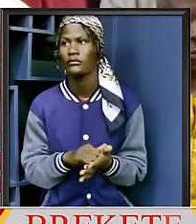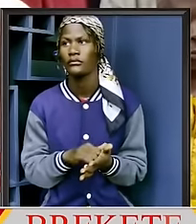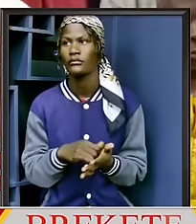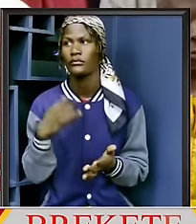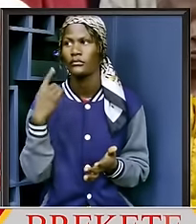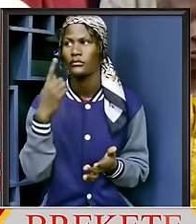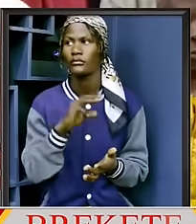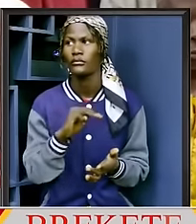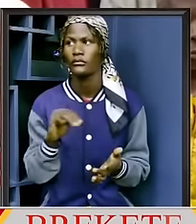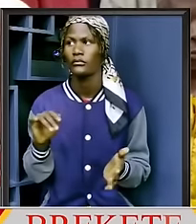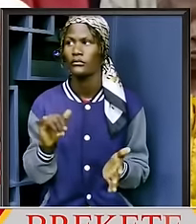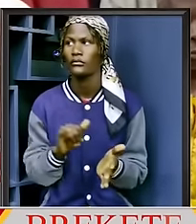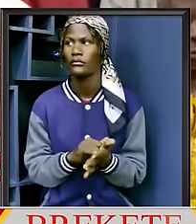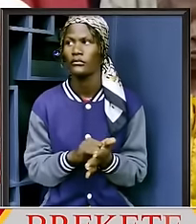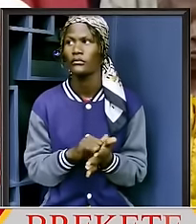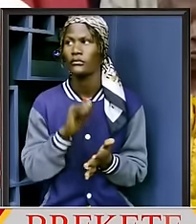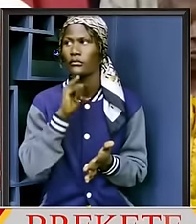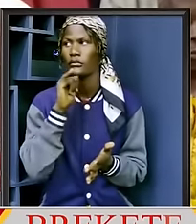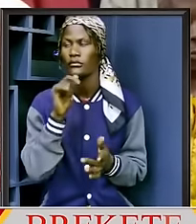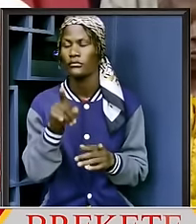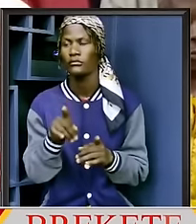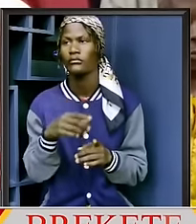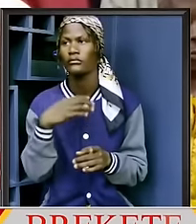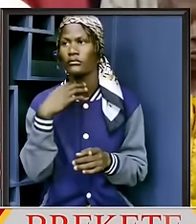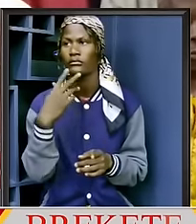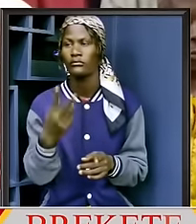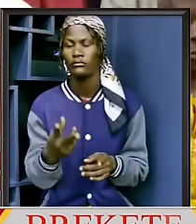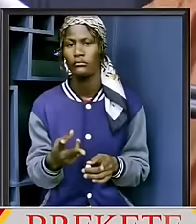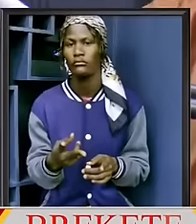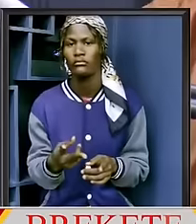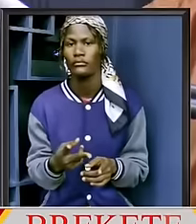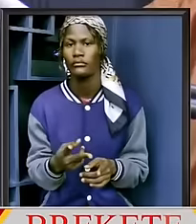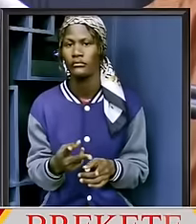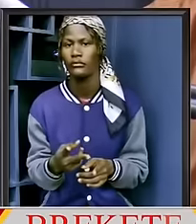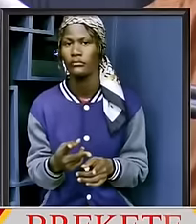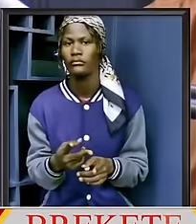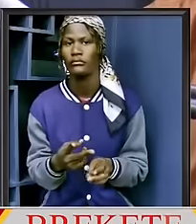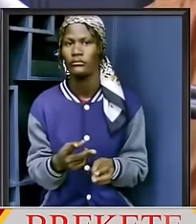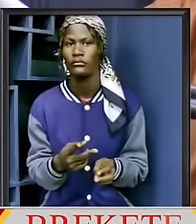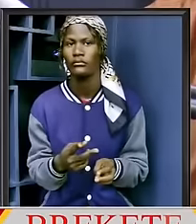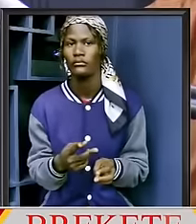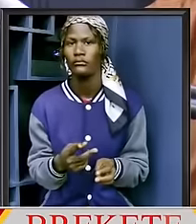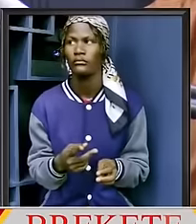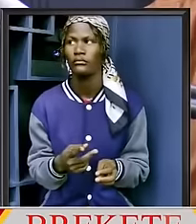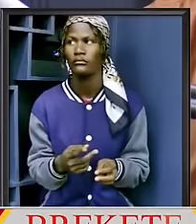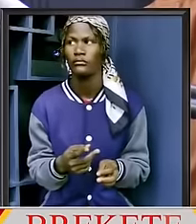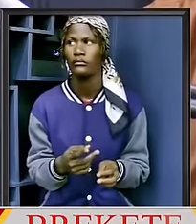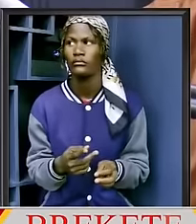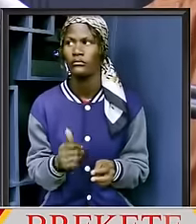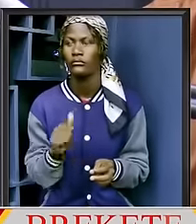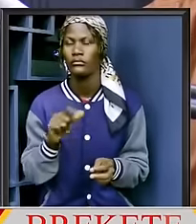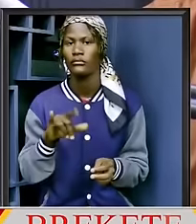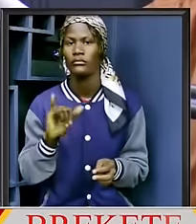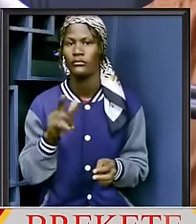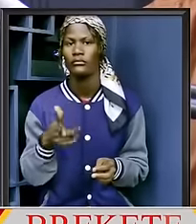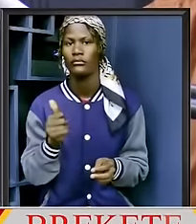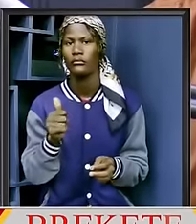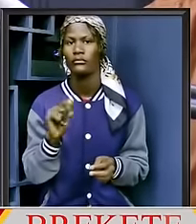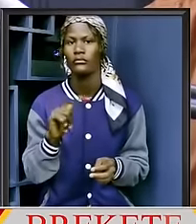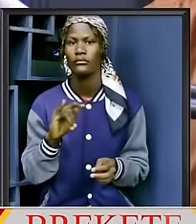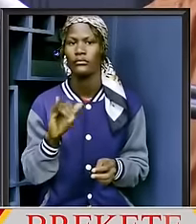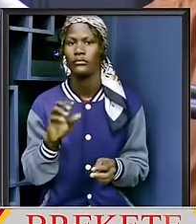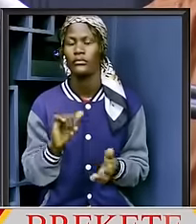We draw that word lies. Okay, sir. I'm sorry, sir. When I started hearing all the allegations she was